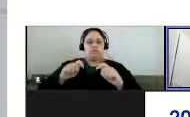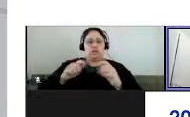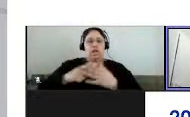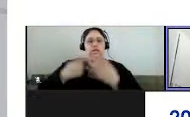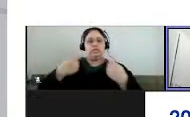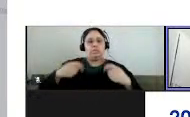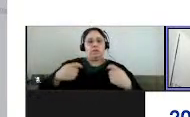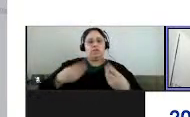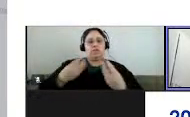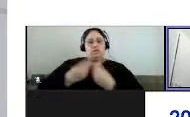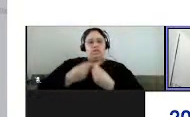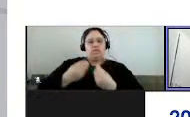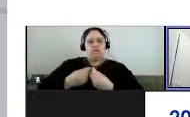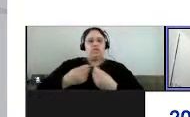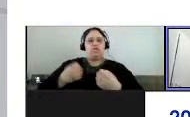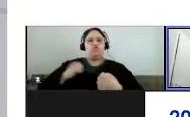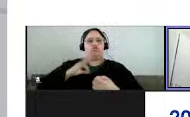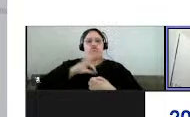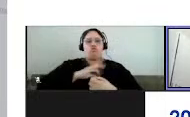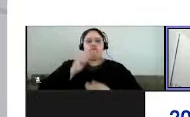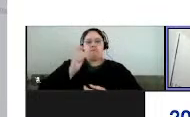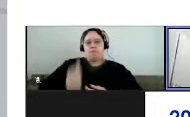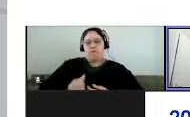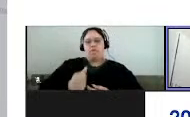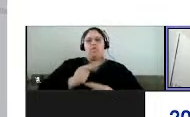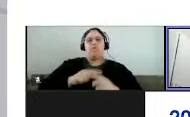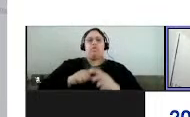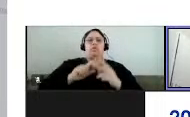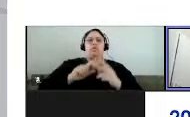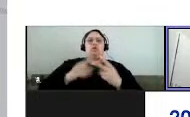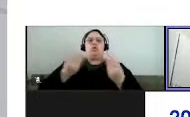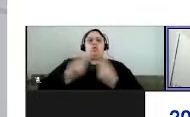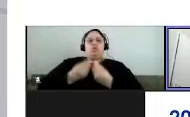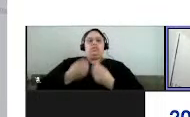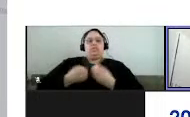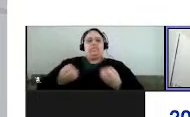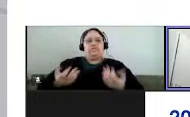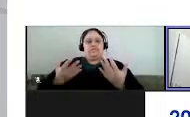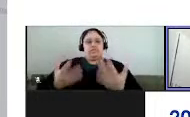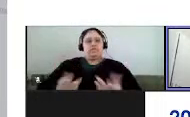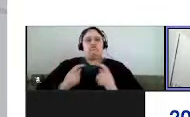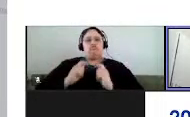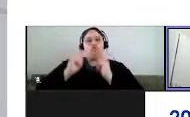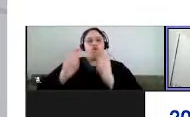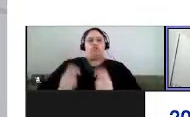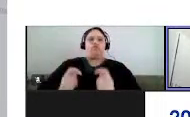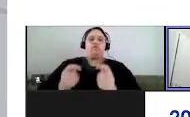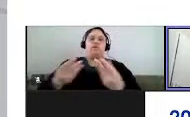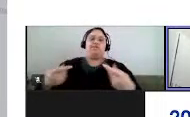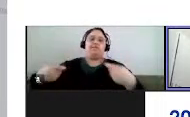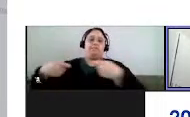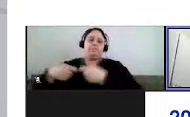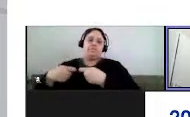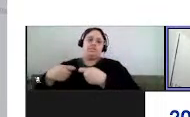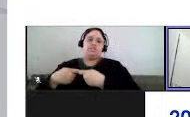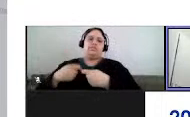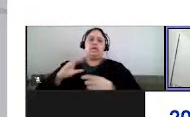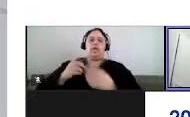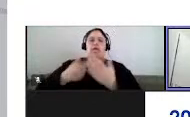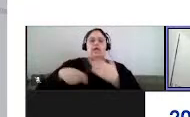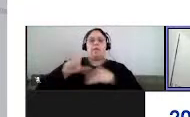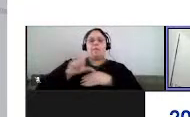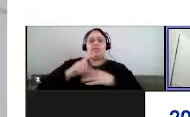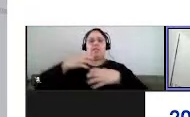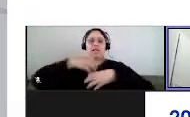mostly on compensation of employees, goods and services, transfer payments, capital assets, as well as the payment